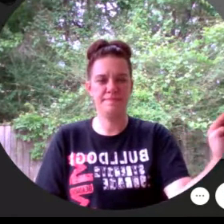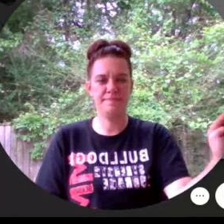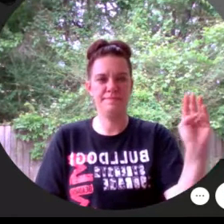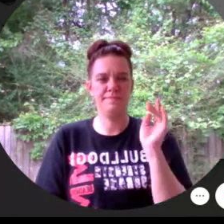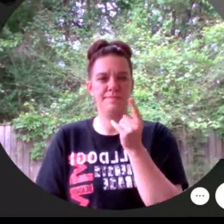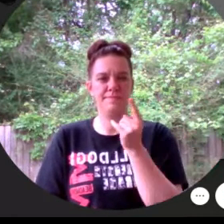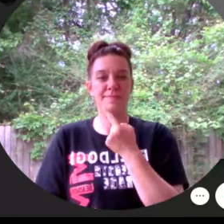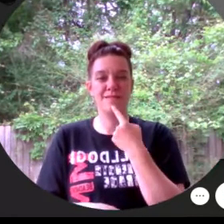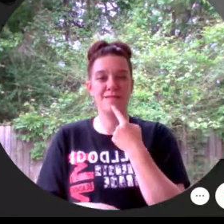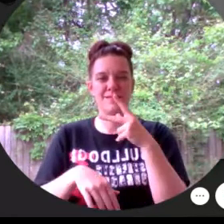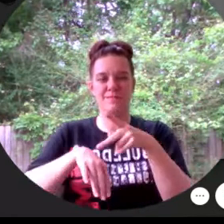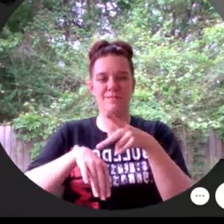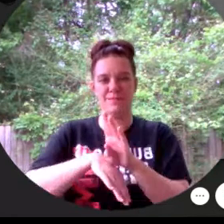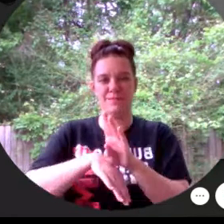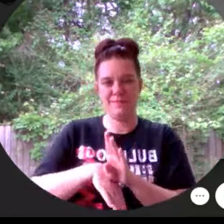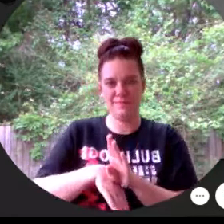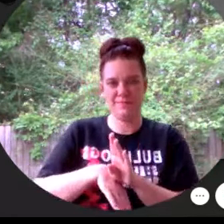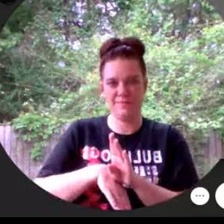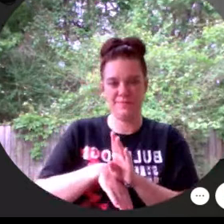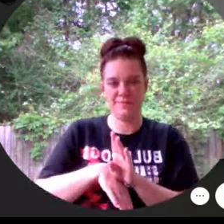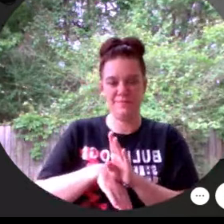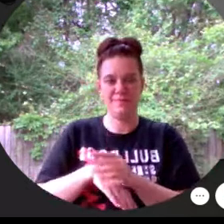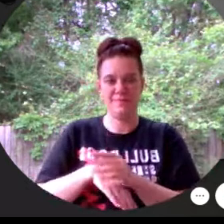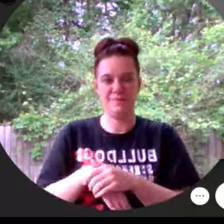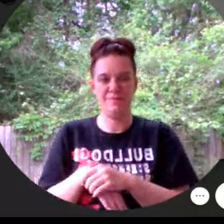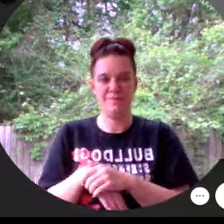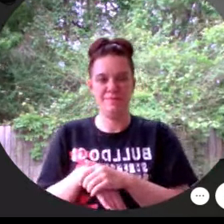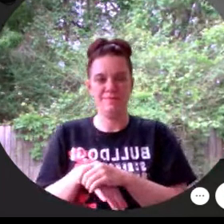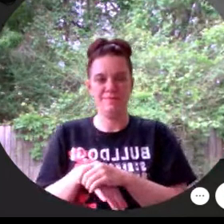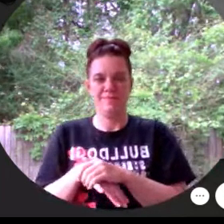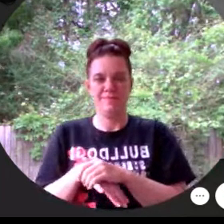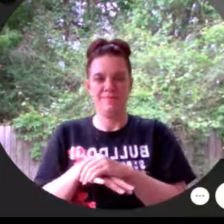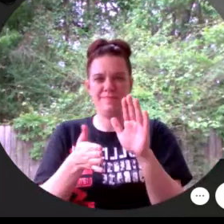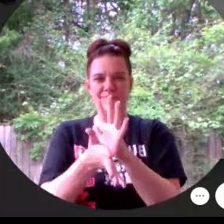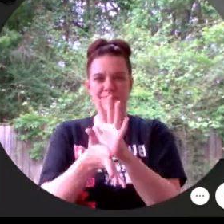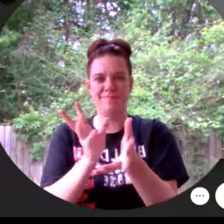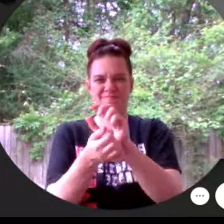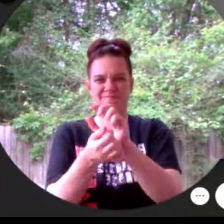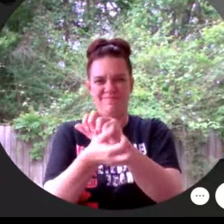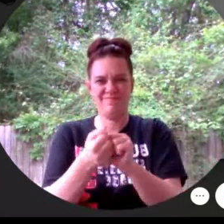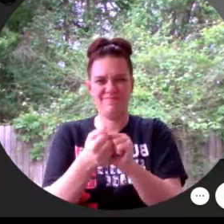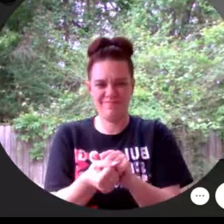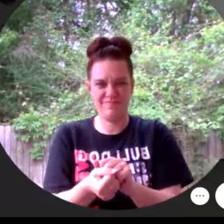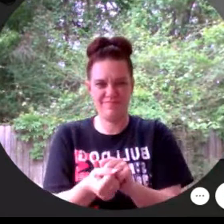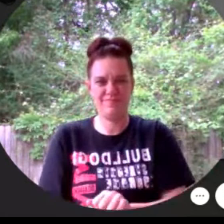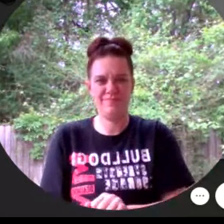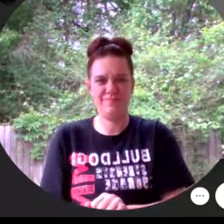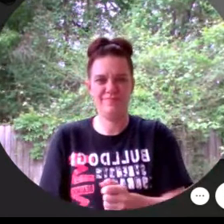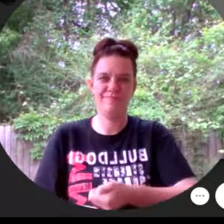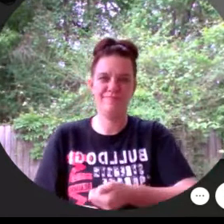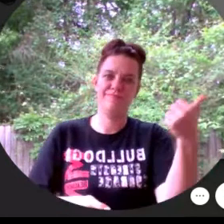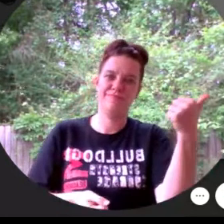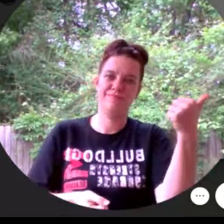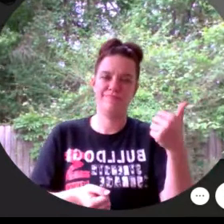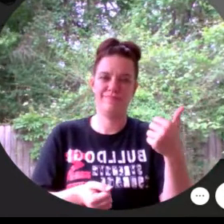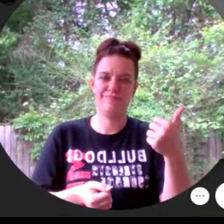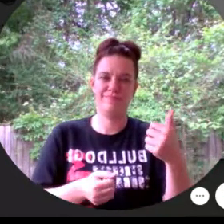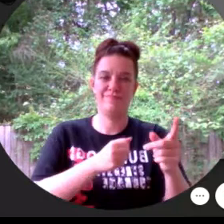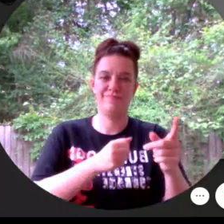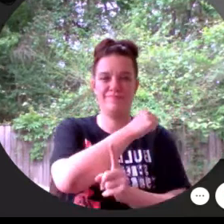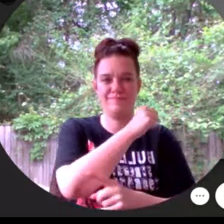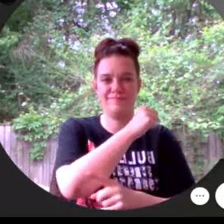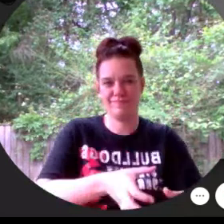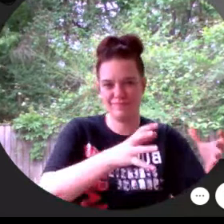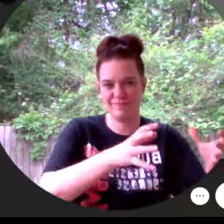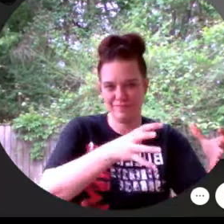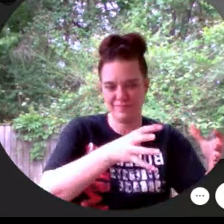Said Principal Barkin. He crumpled up the piece of paper, tossed it at the